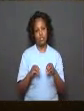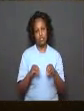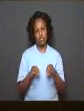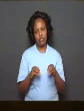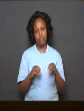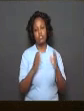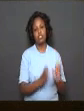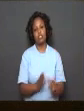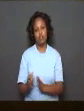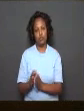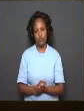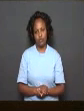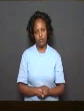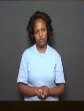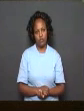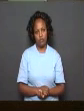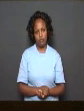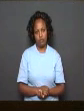Students, let's get ready.